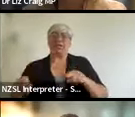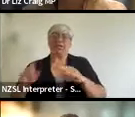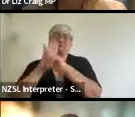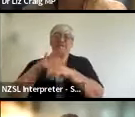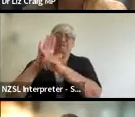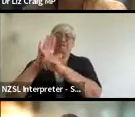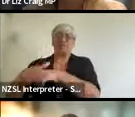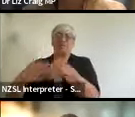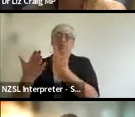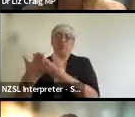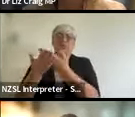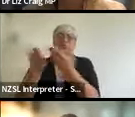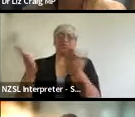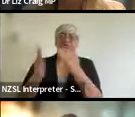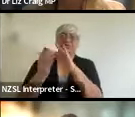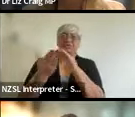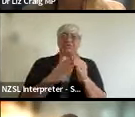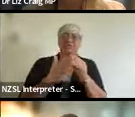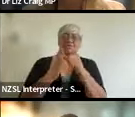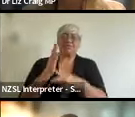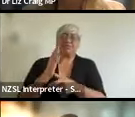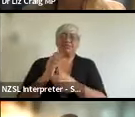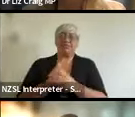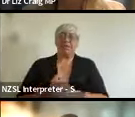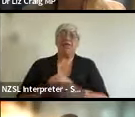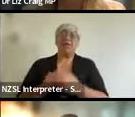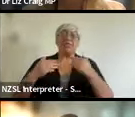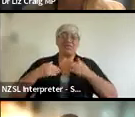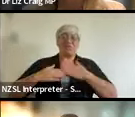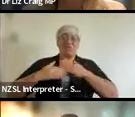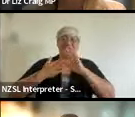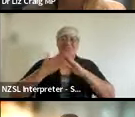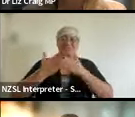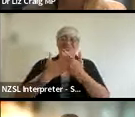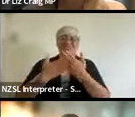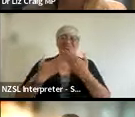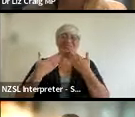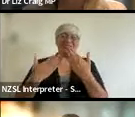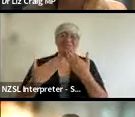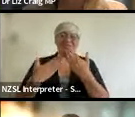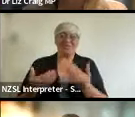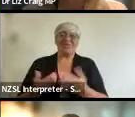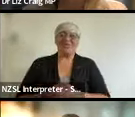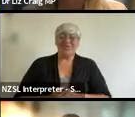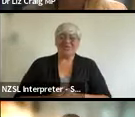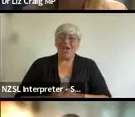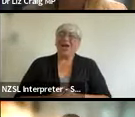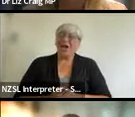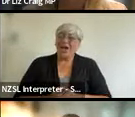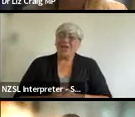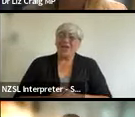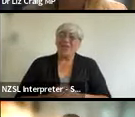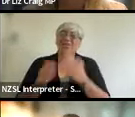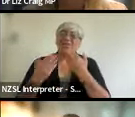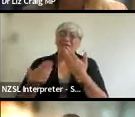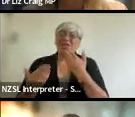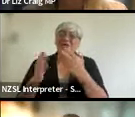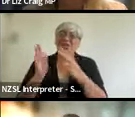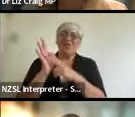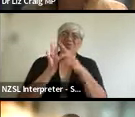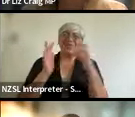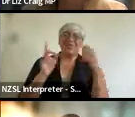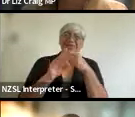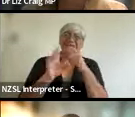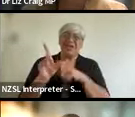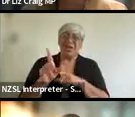That is my submission. Thank you, Reverend Vicki Terrell. That's